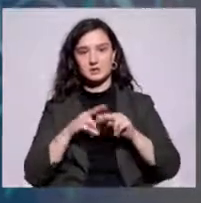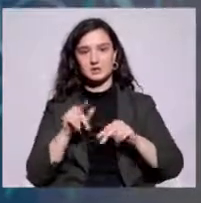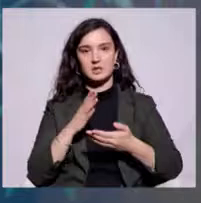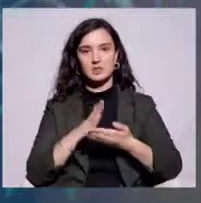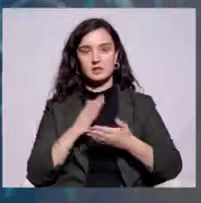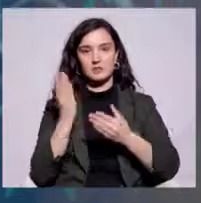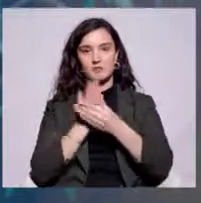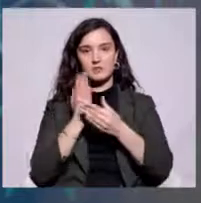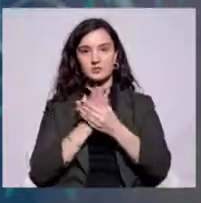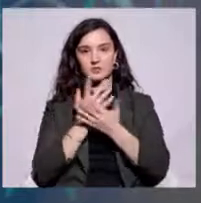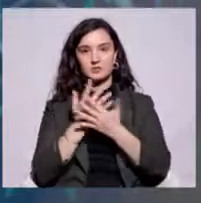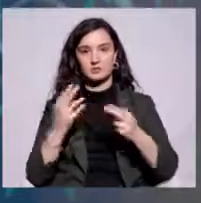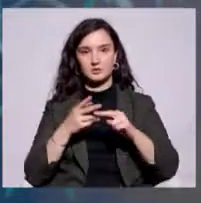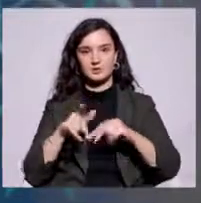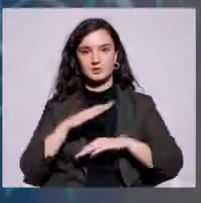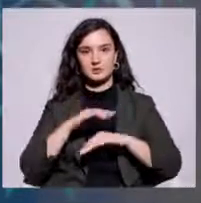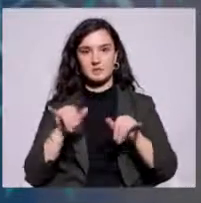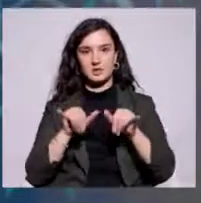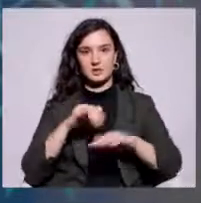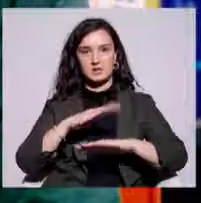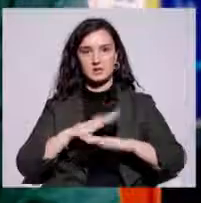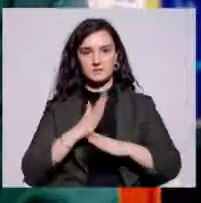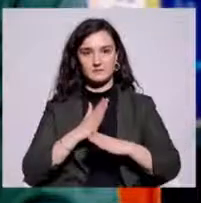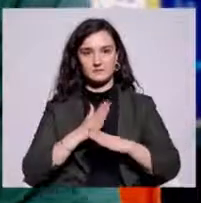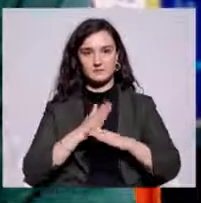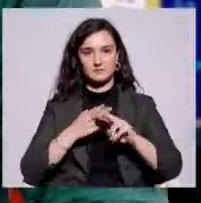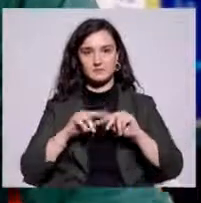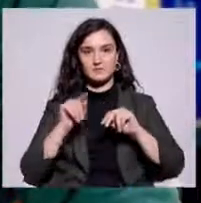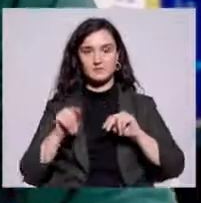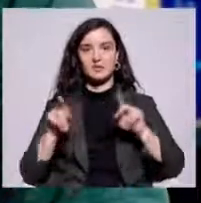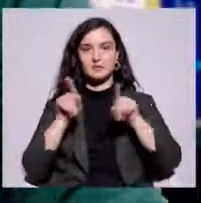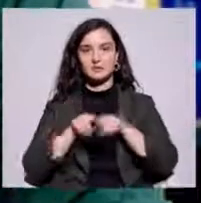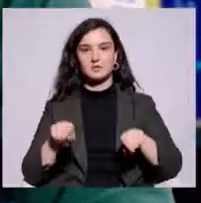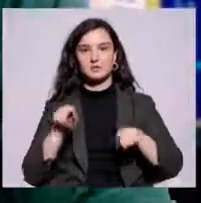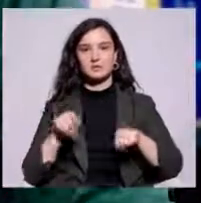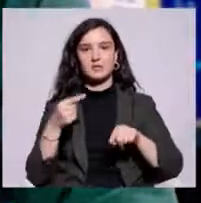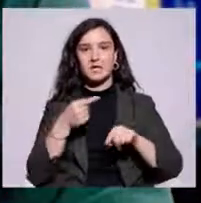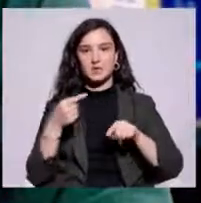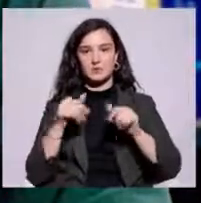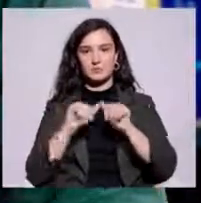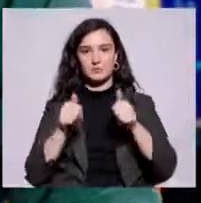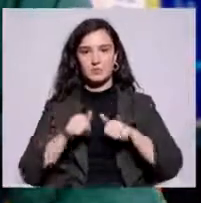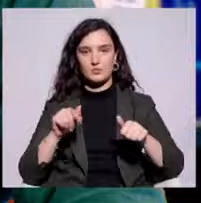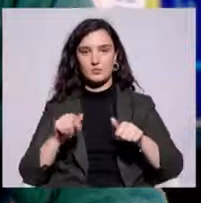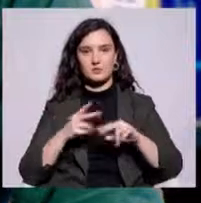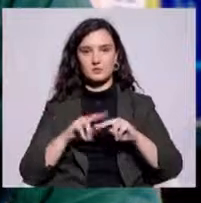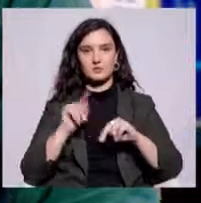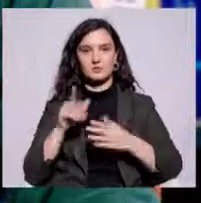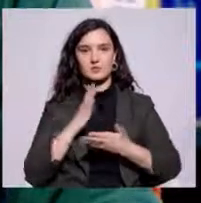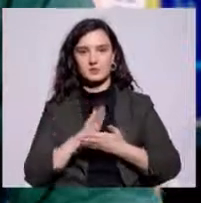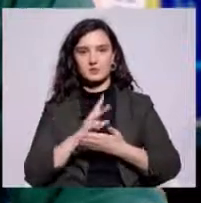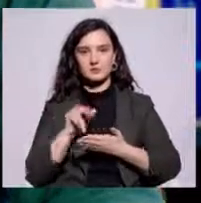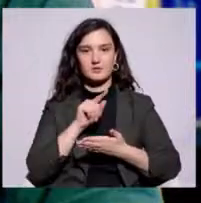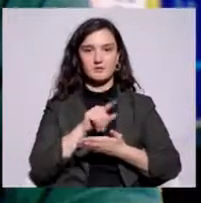are folders on the desk. There is also the negative form of there